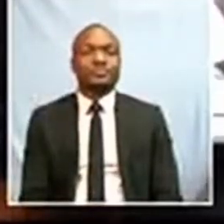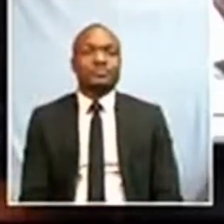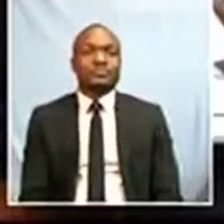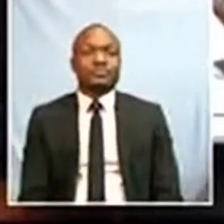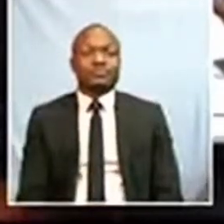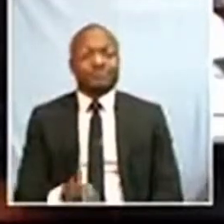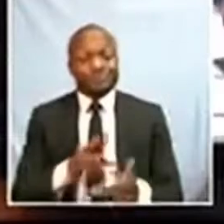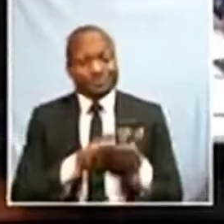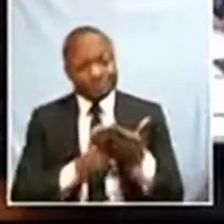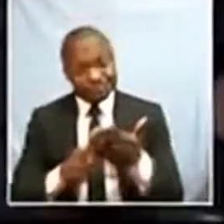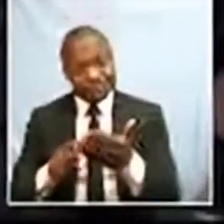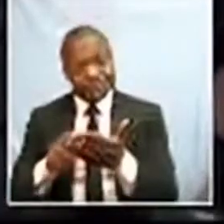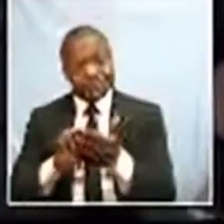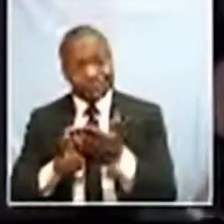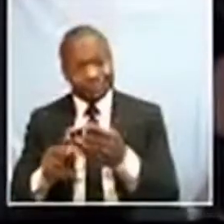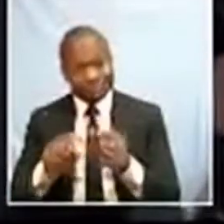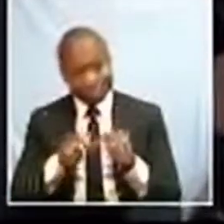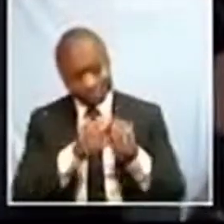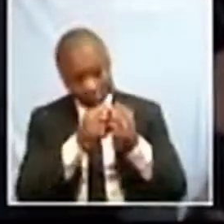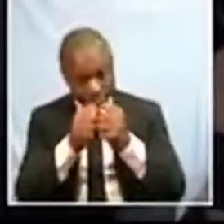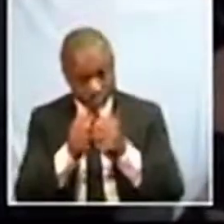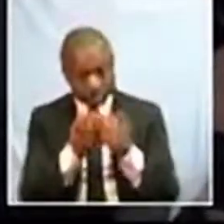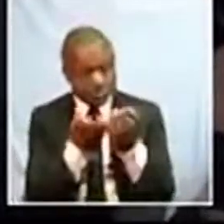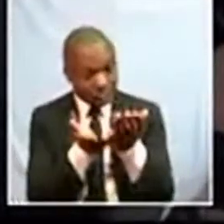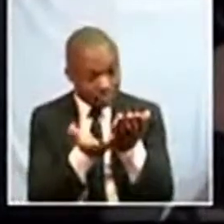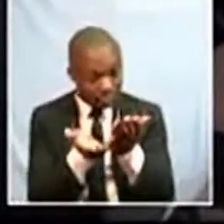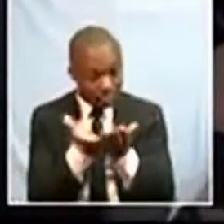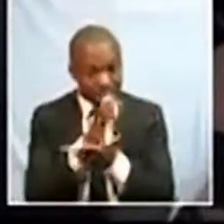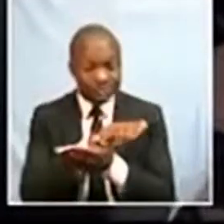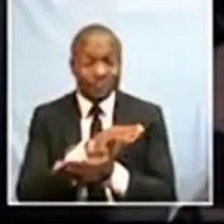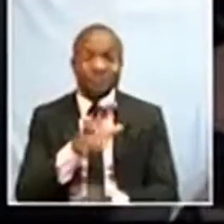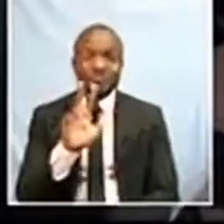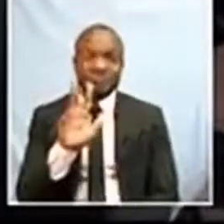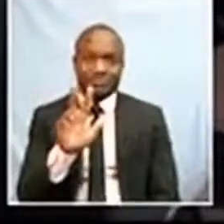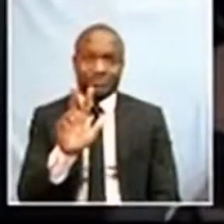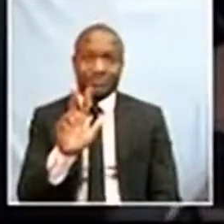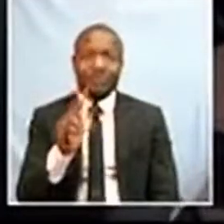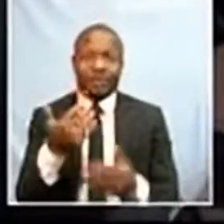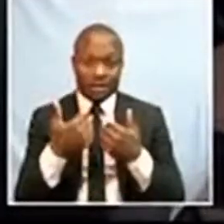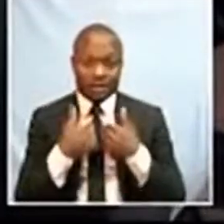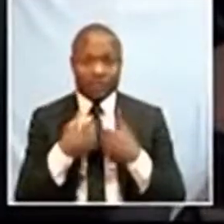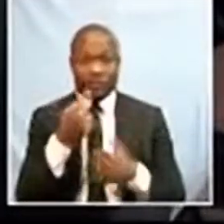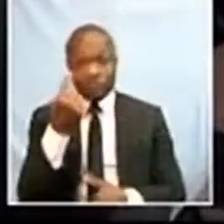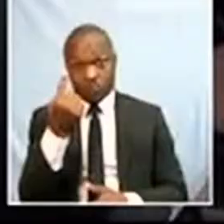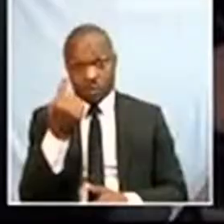we'll read it together with page 3 because it is involving one contractor.